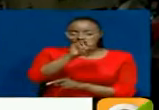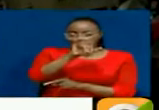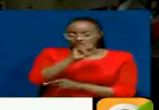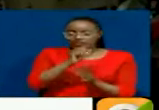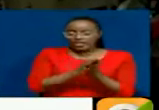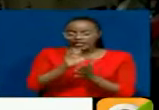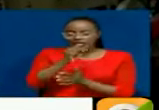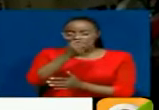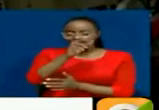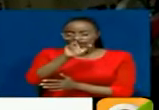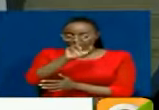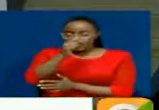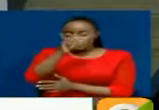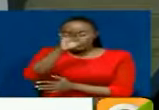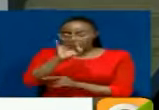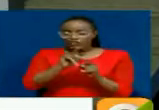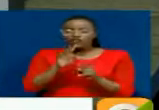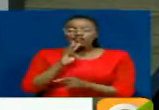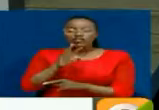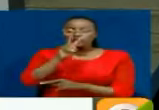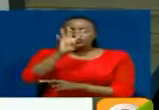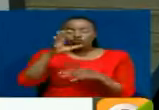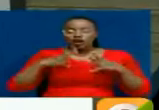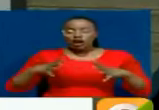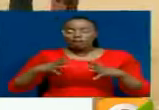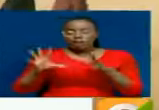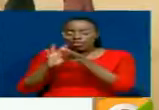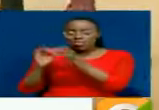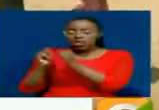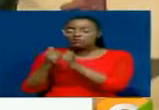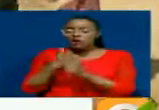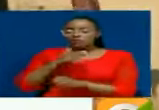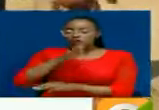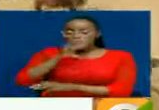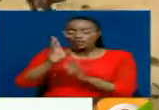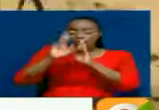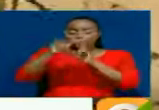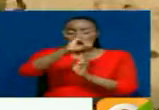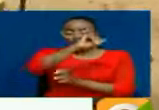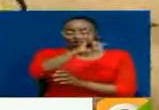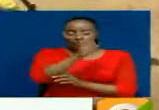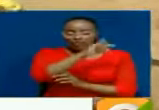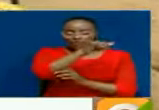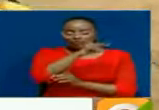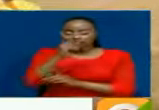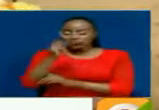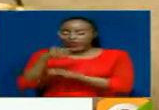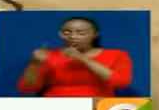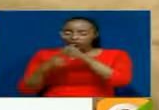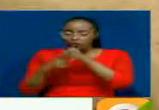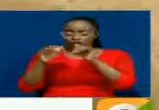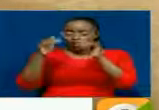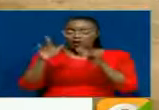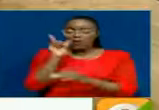last 6 months connected more than 124,000 people to water. In a report covering the January to June period, the